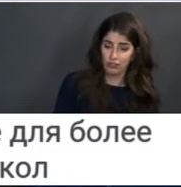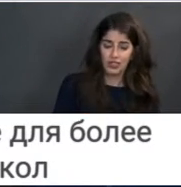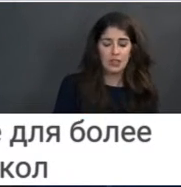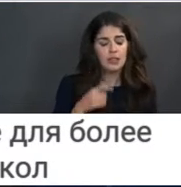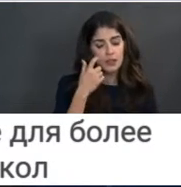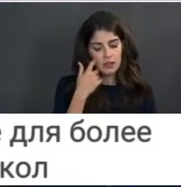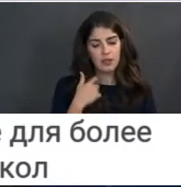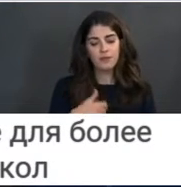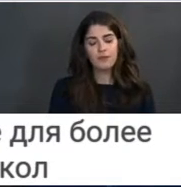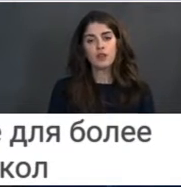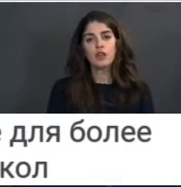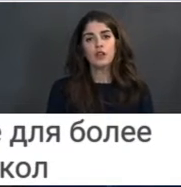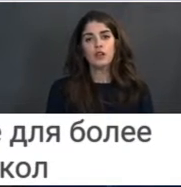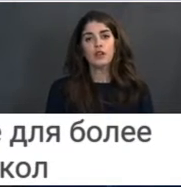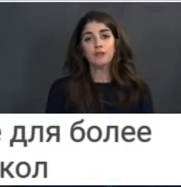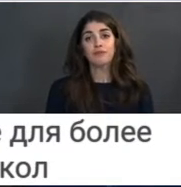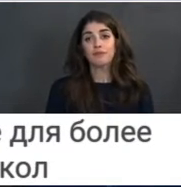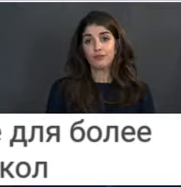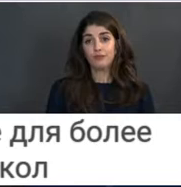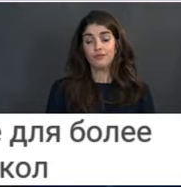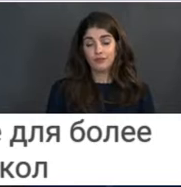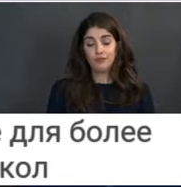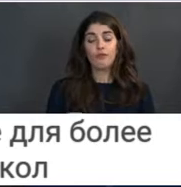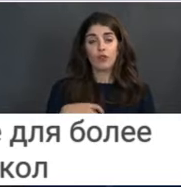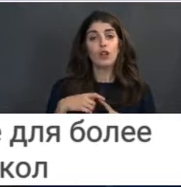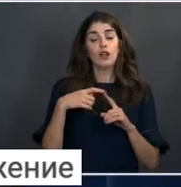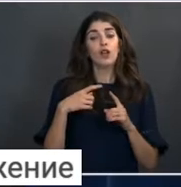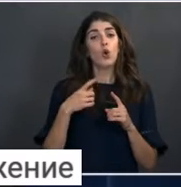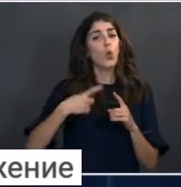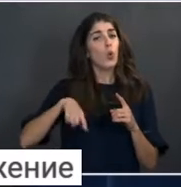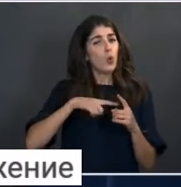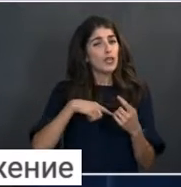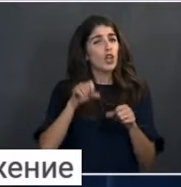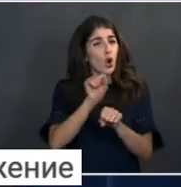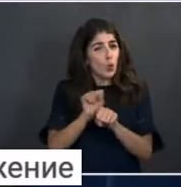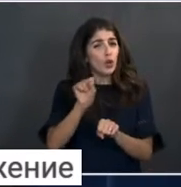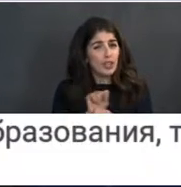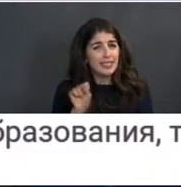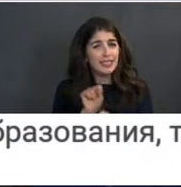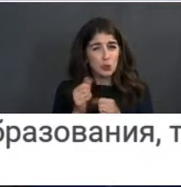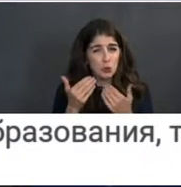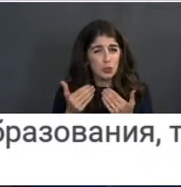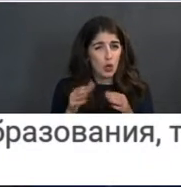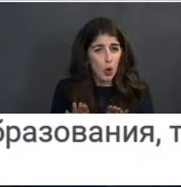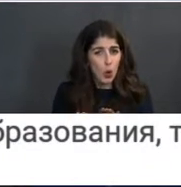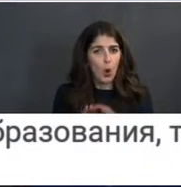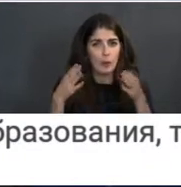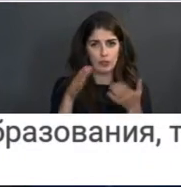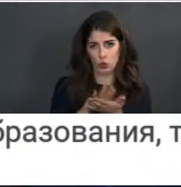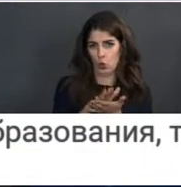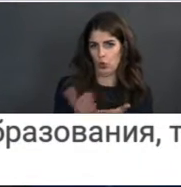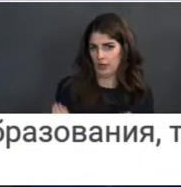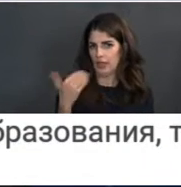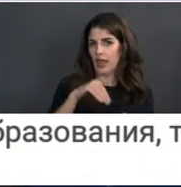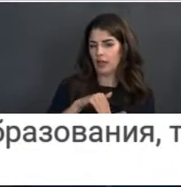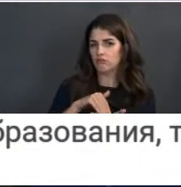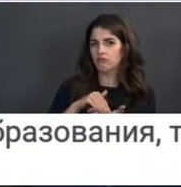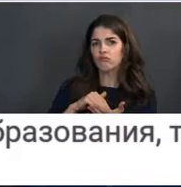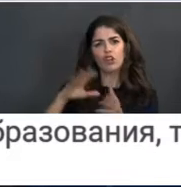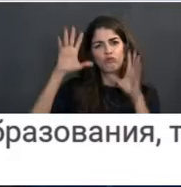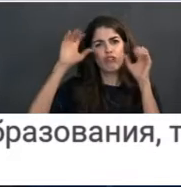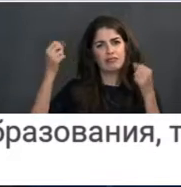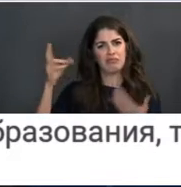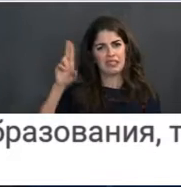including the safe reopening of schools that he signed an executive order on, directing both the Department